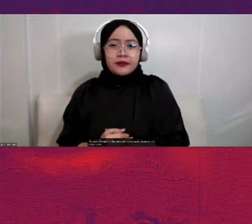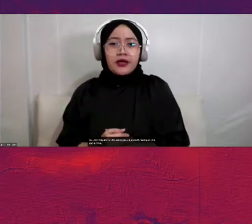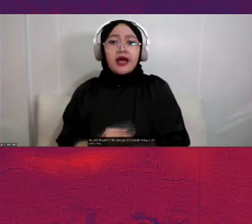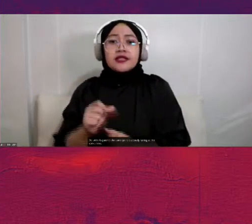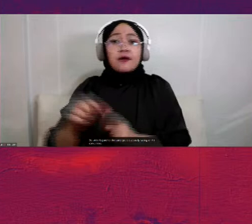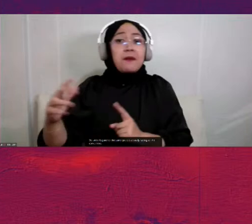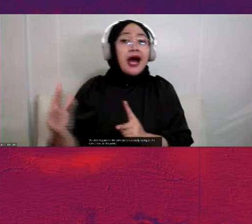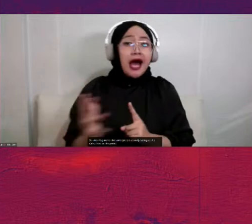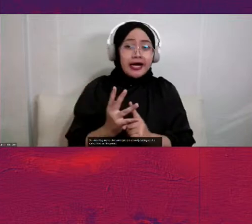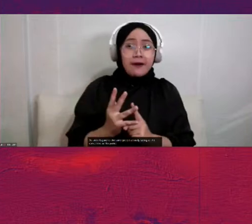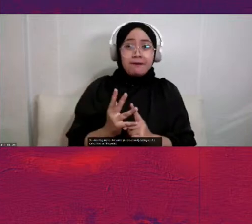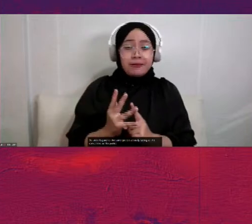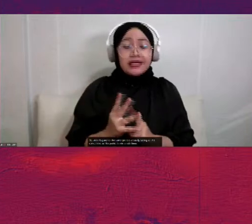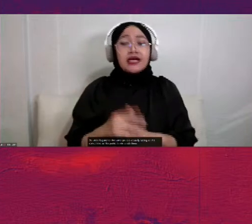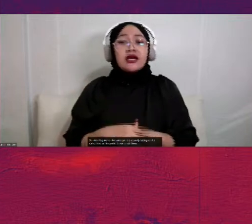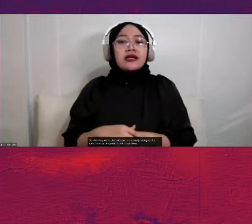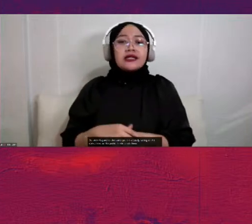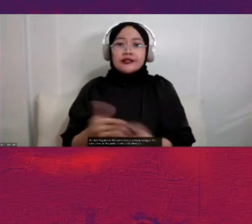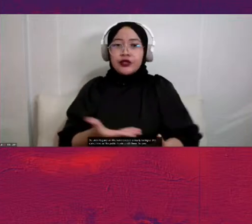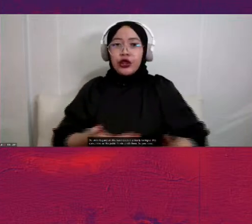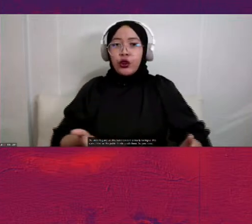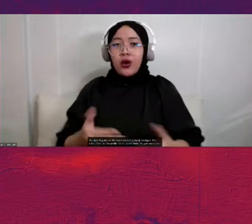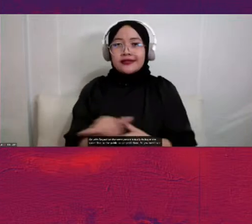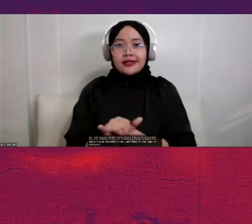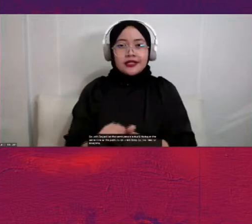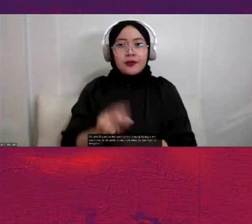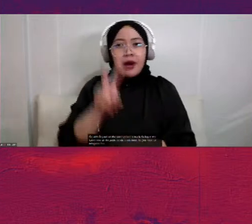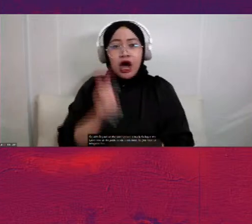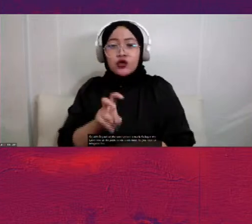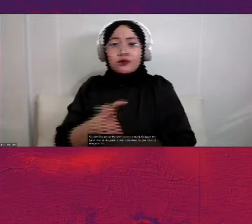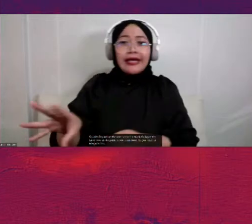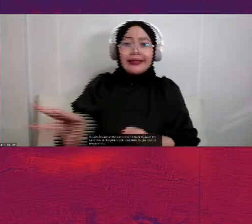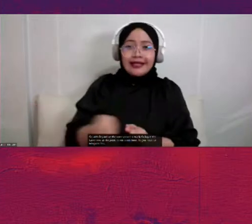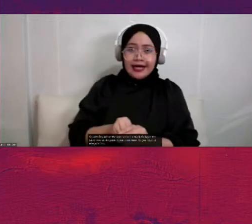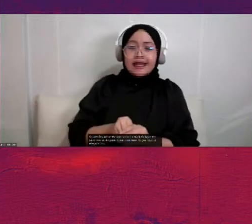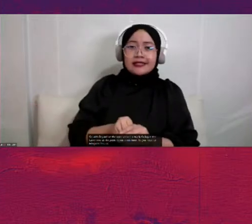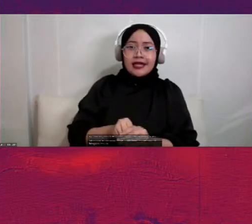time as the poverty deprivations. So you need to integrate this